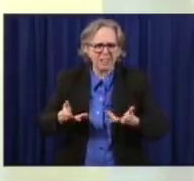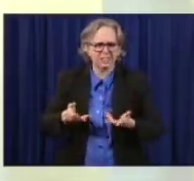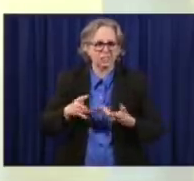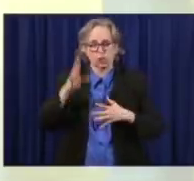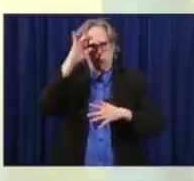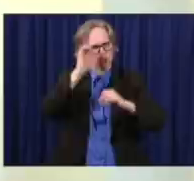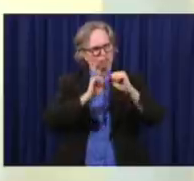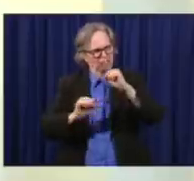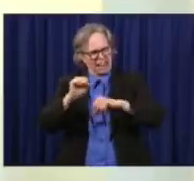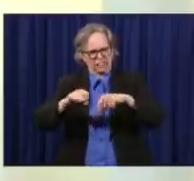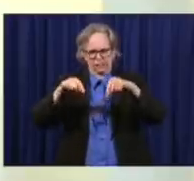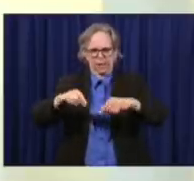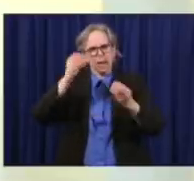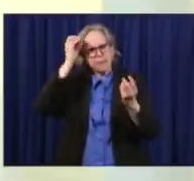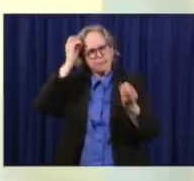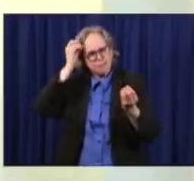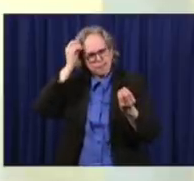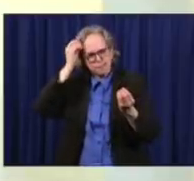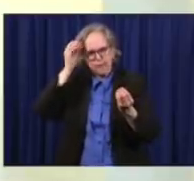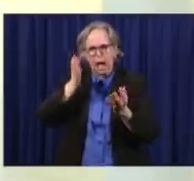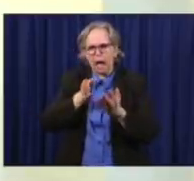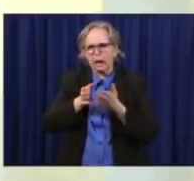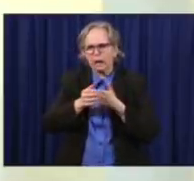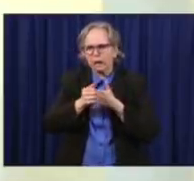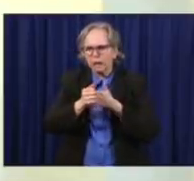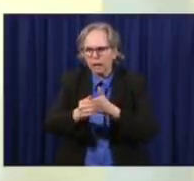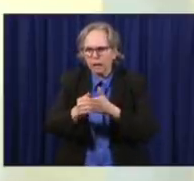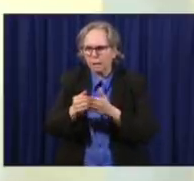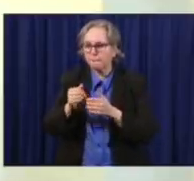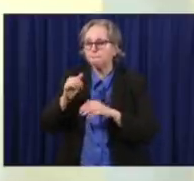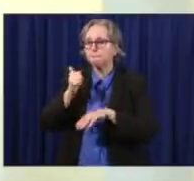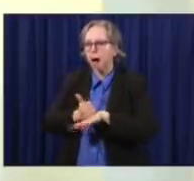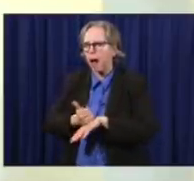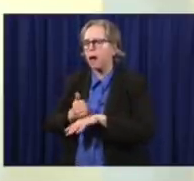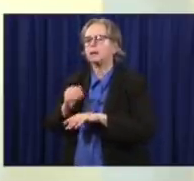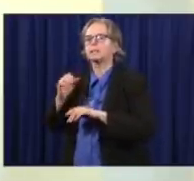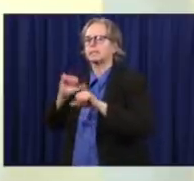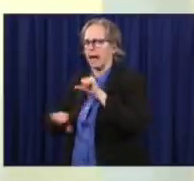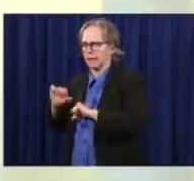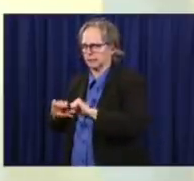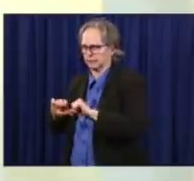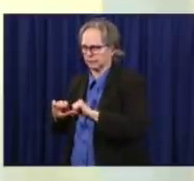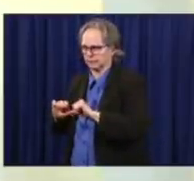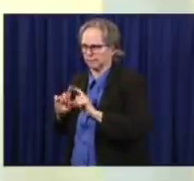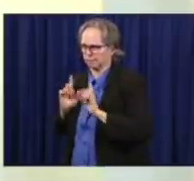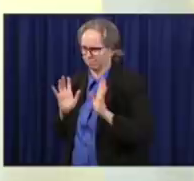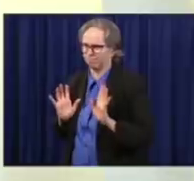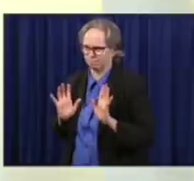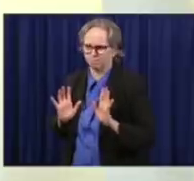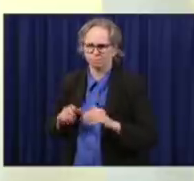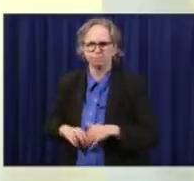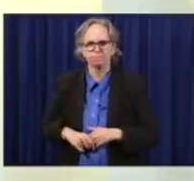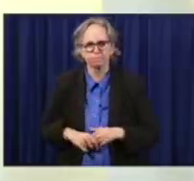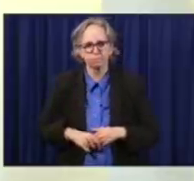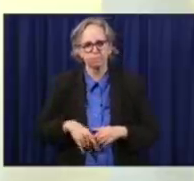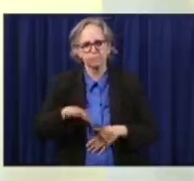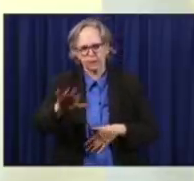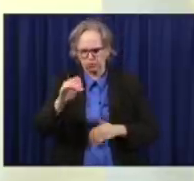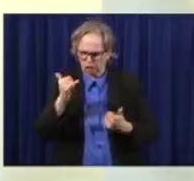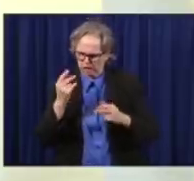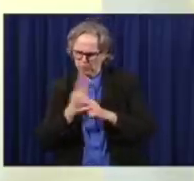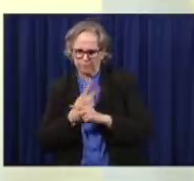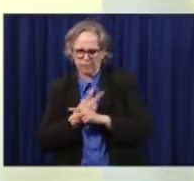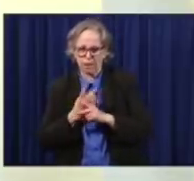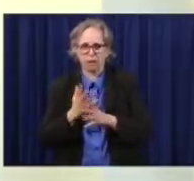scientifically guided, and that group is working tirelessly to find the best solutions with, once again, all the stakeholders at the table